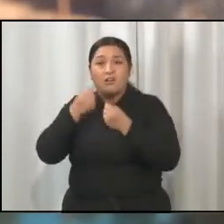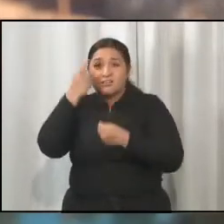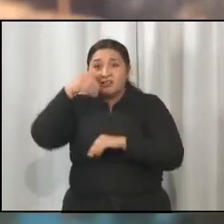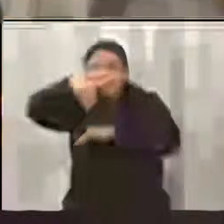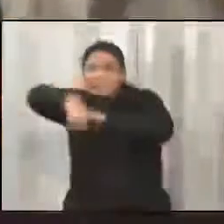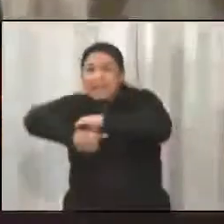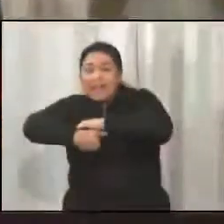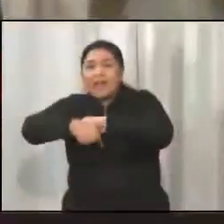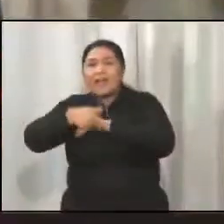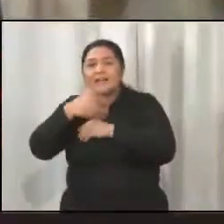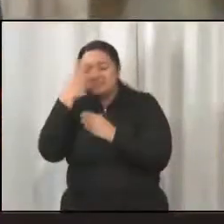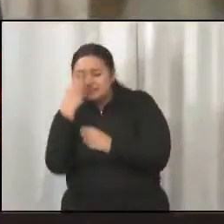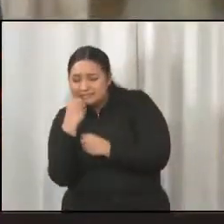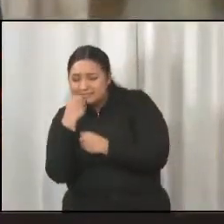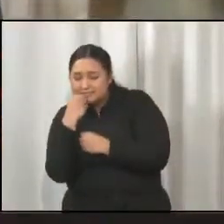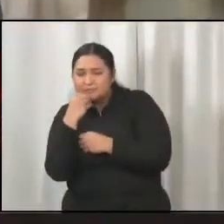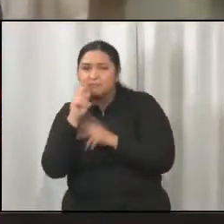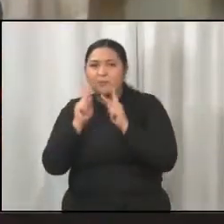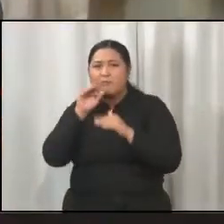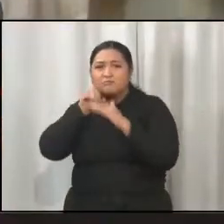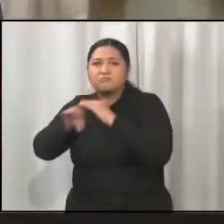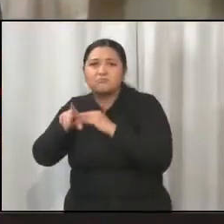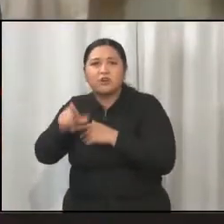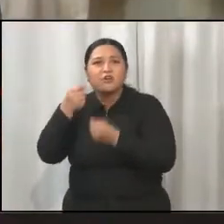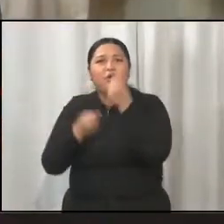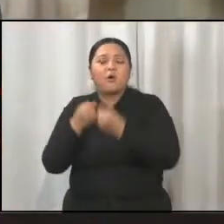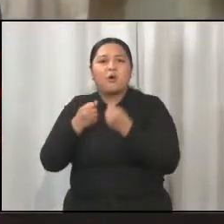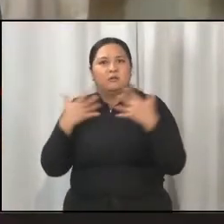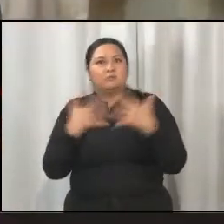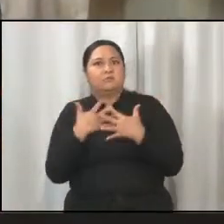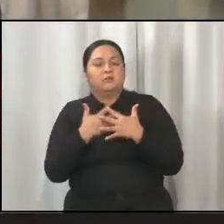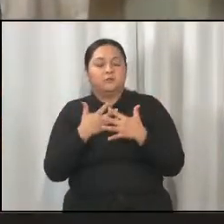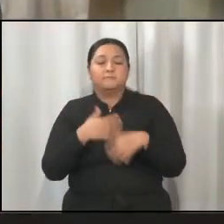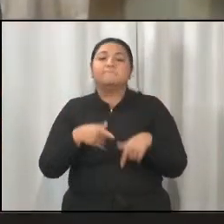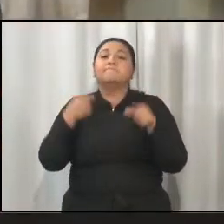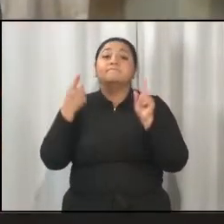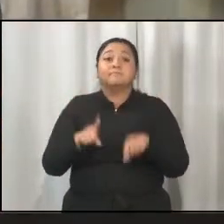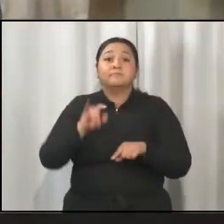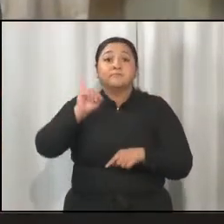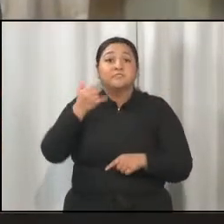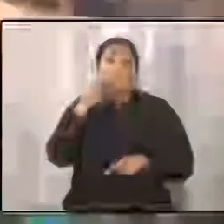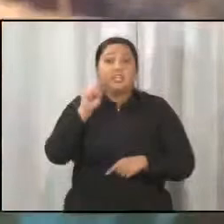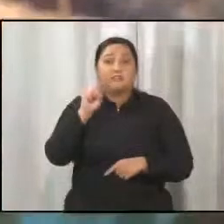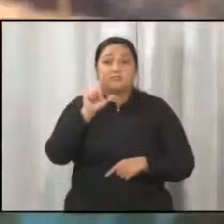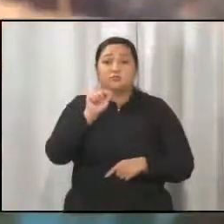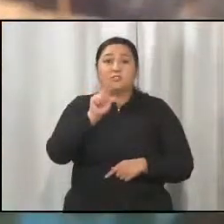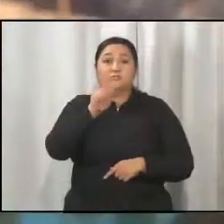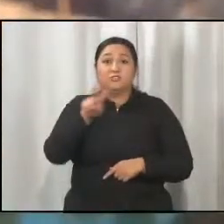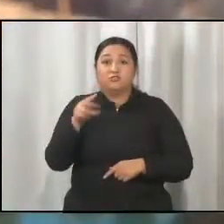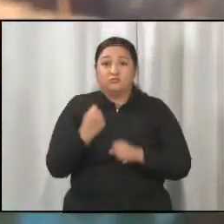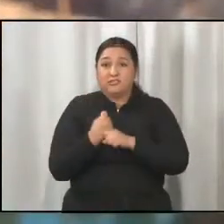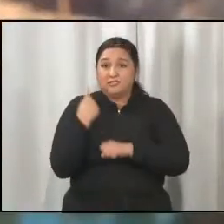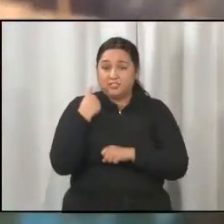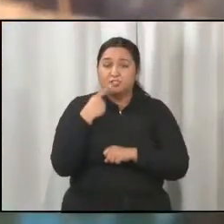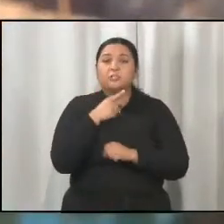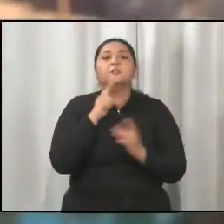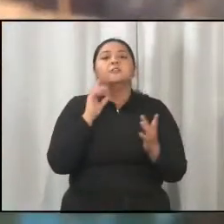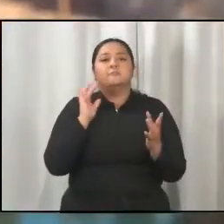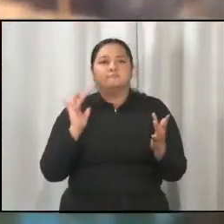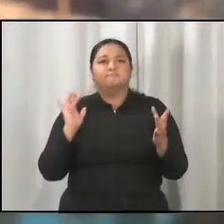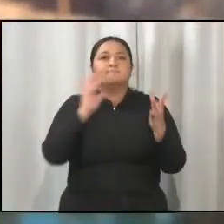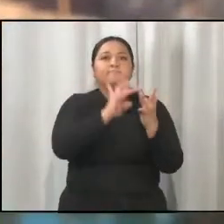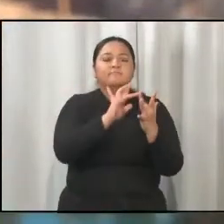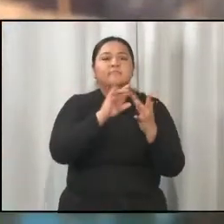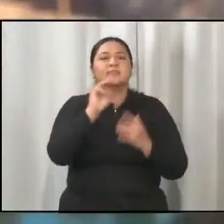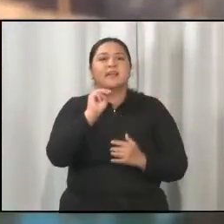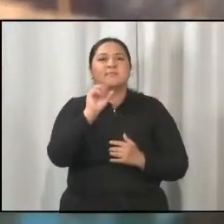trying to sleep. In January 2022, she connected with the multi-service center, which referred her into the